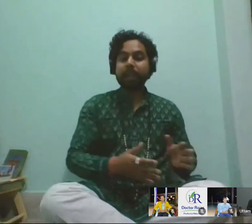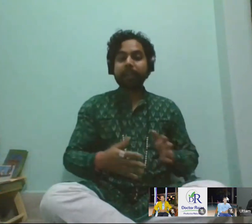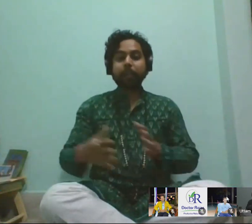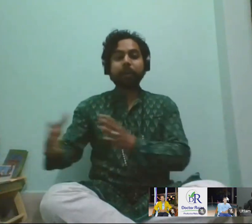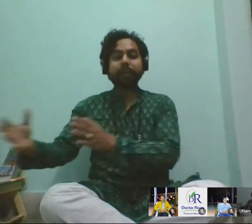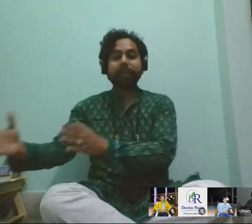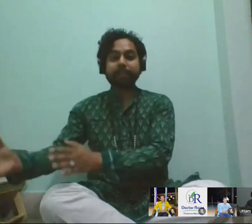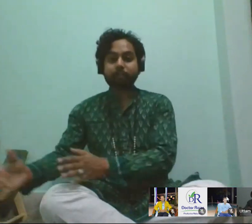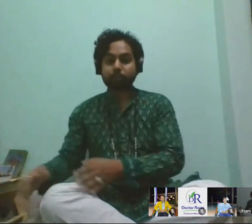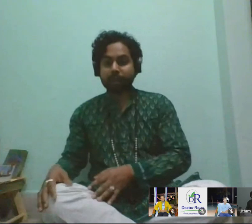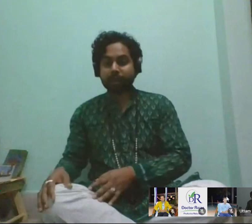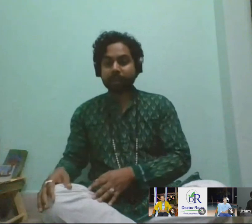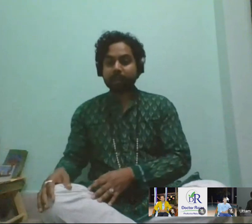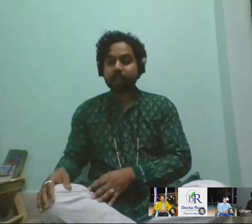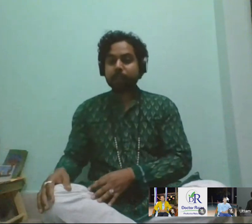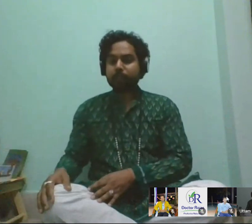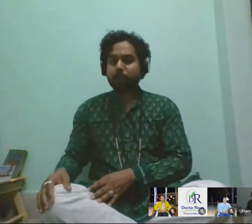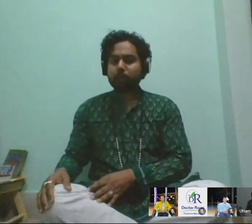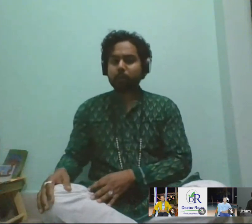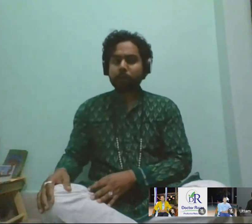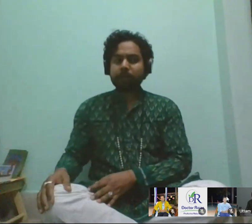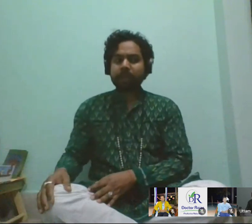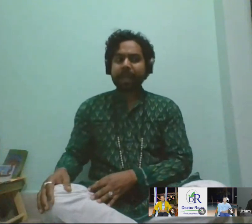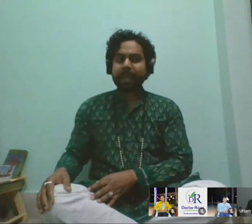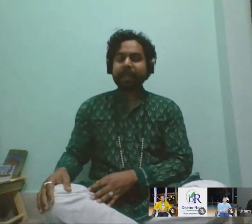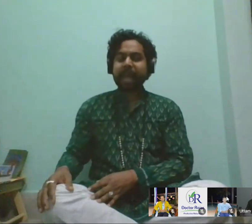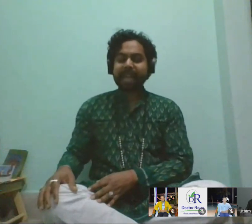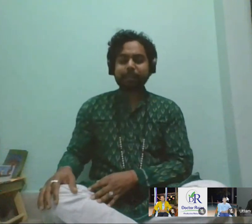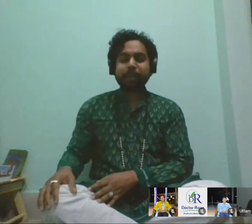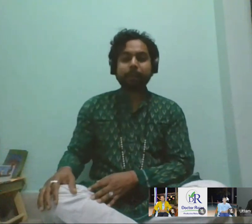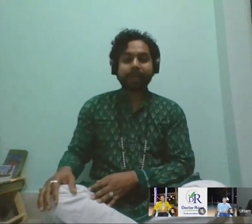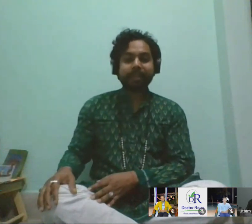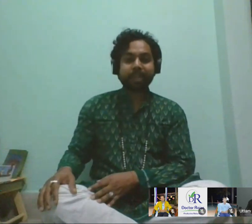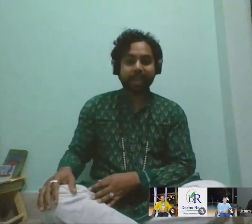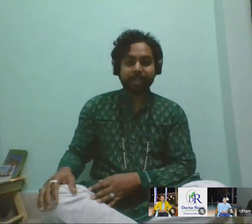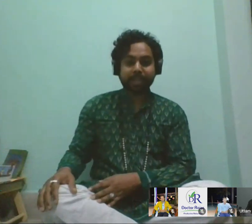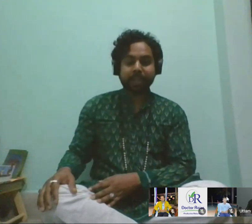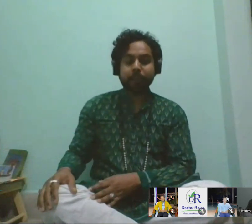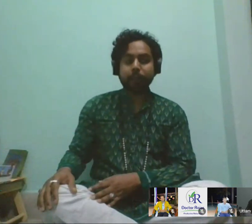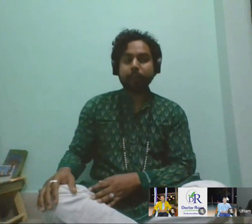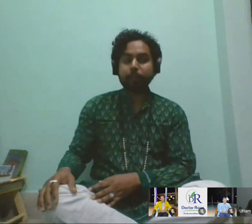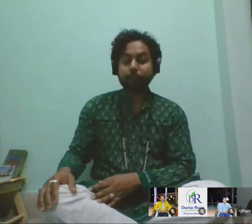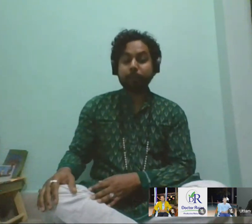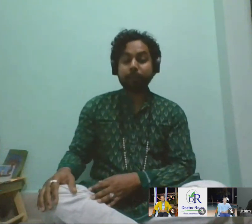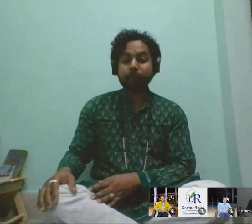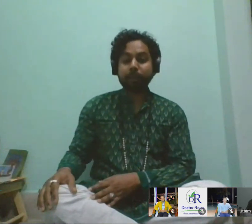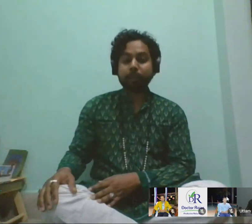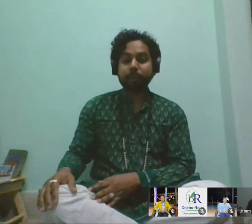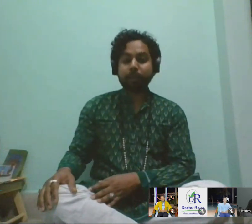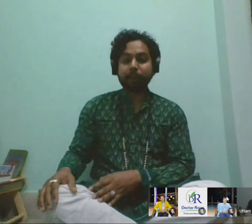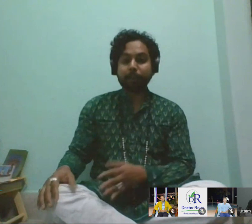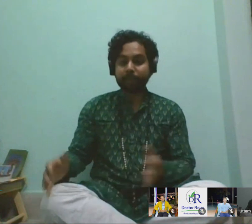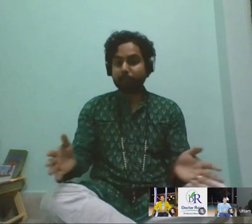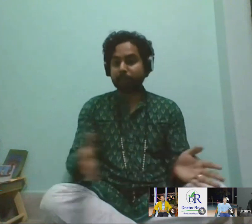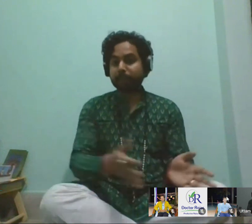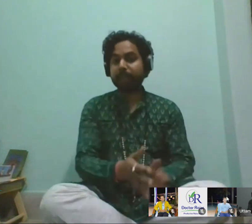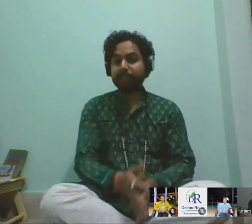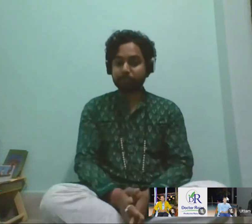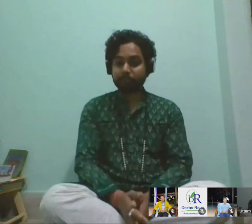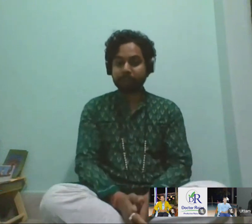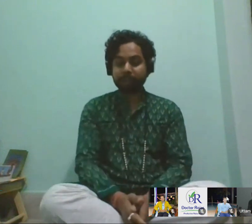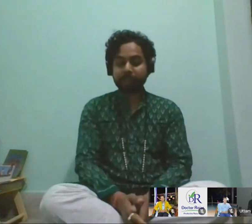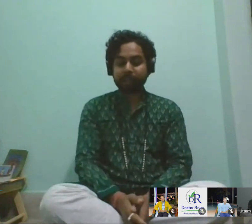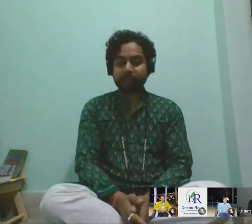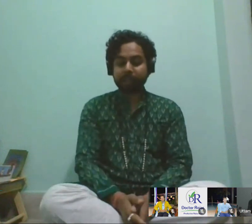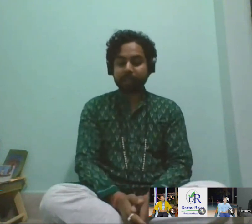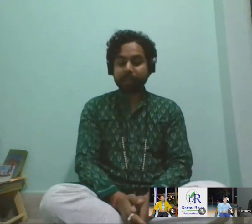factory, they work in the street. So it has been really challenging for the people who have been working